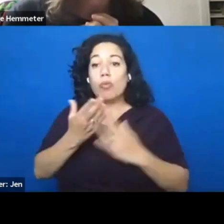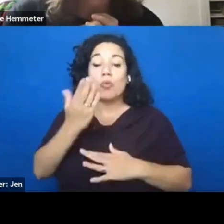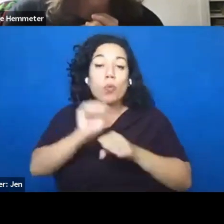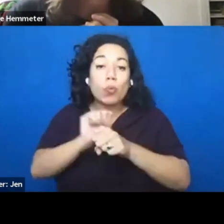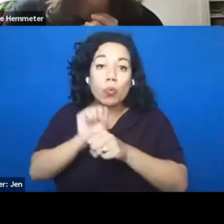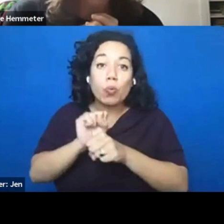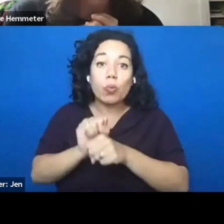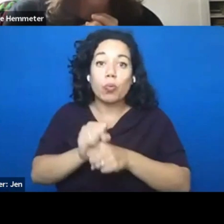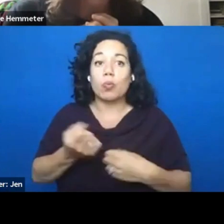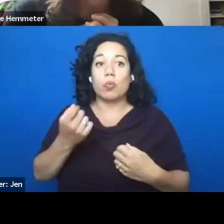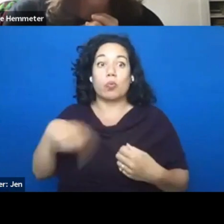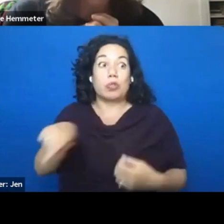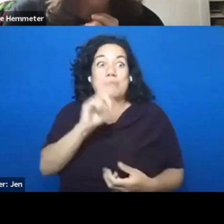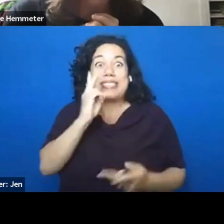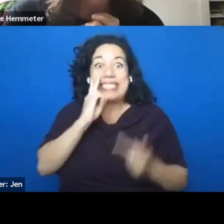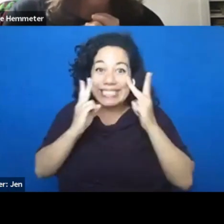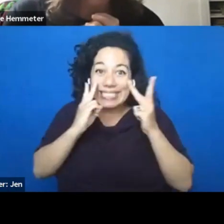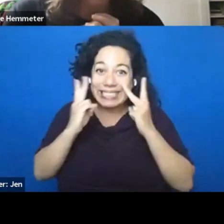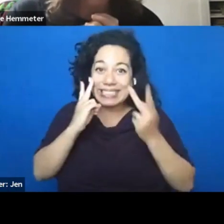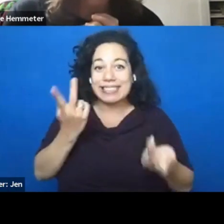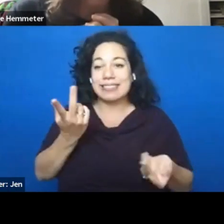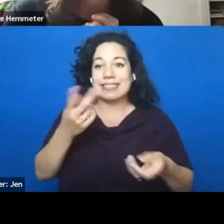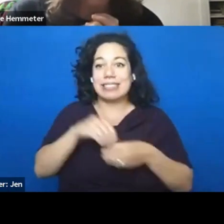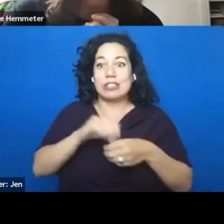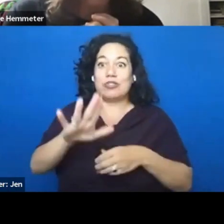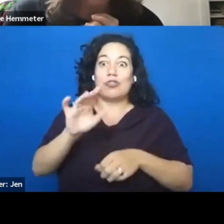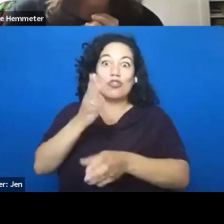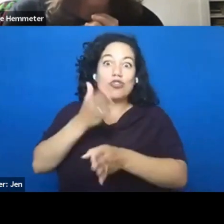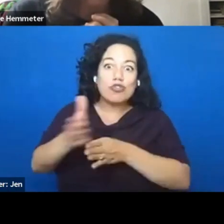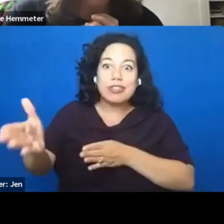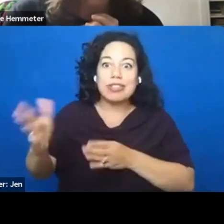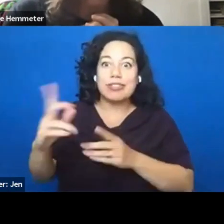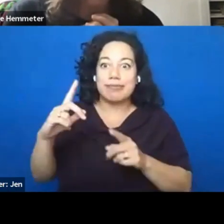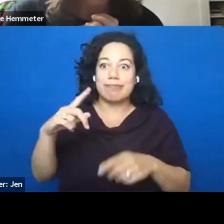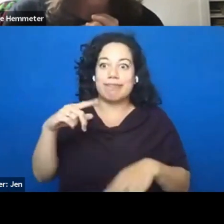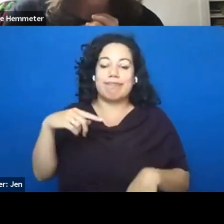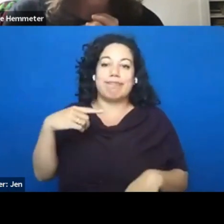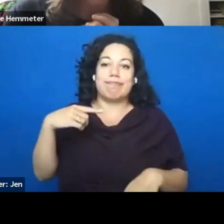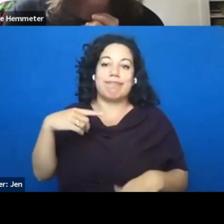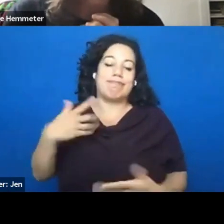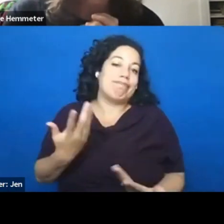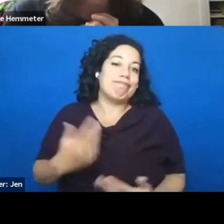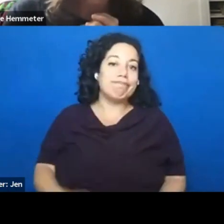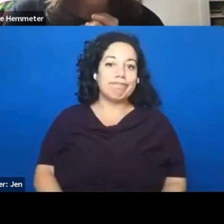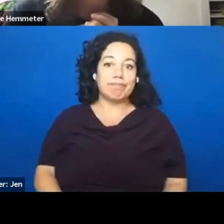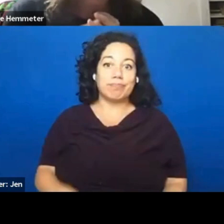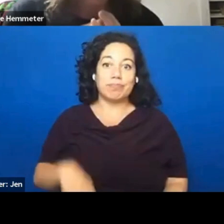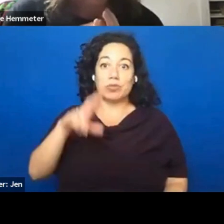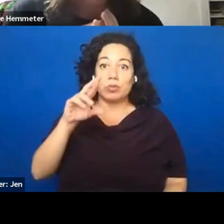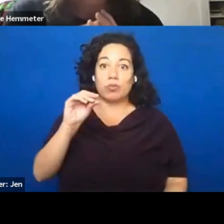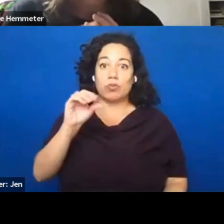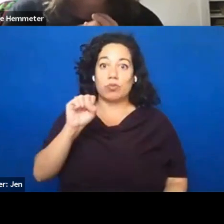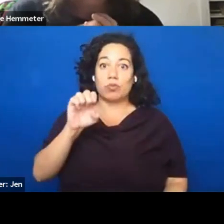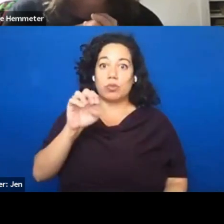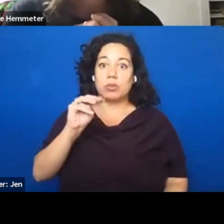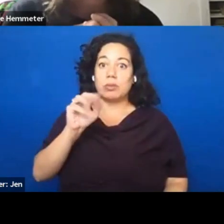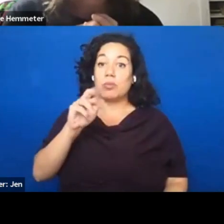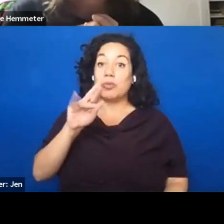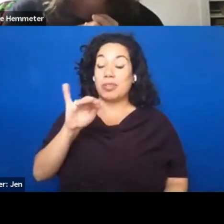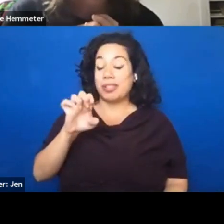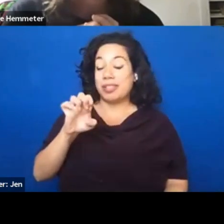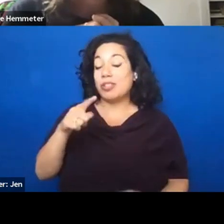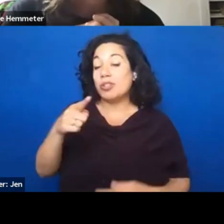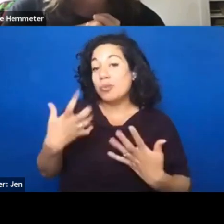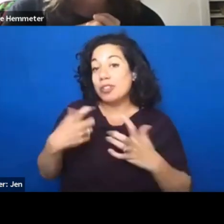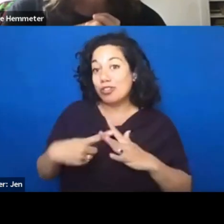or through what you've seen in your long careers in this space. Rosemary, do you want to start? Sure.